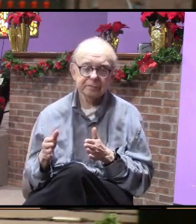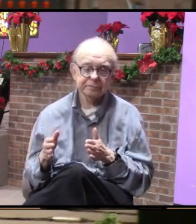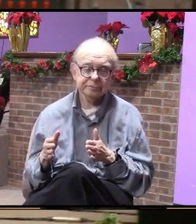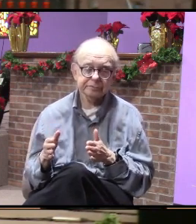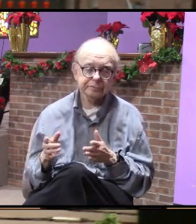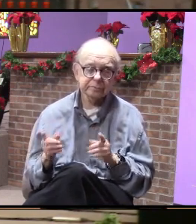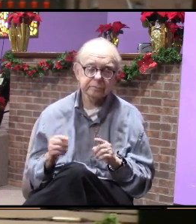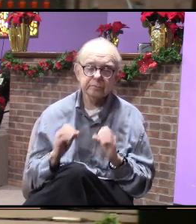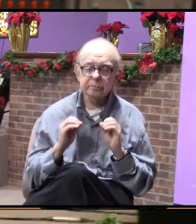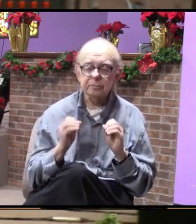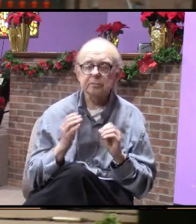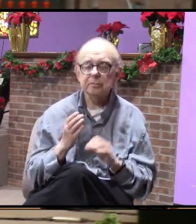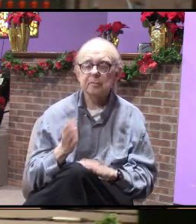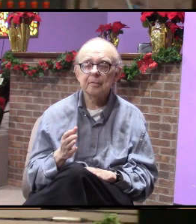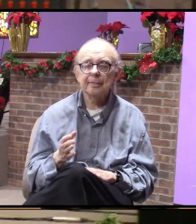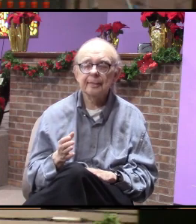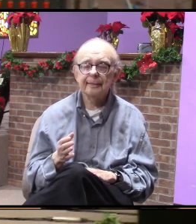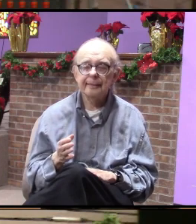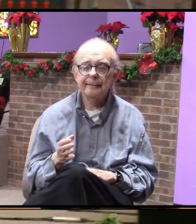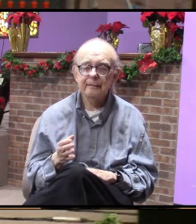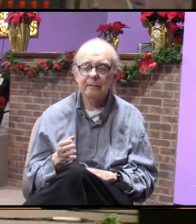And we're going to teach you,